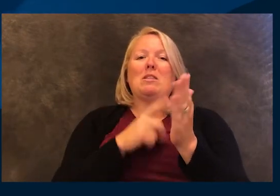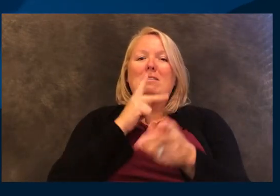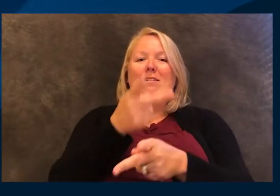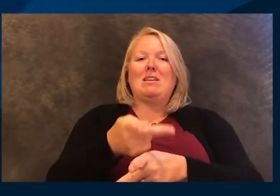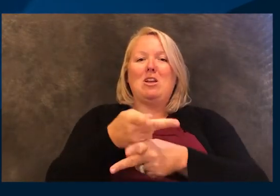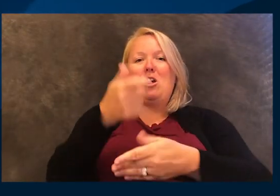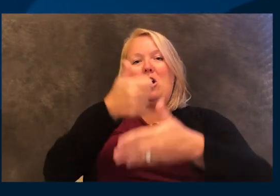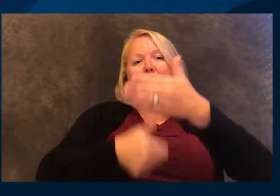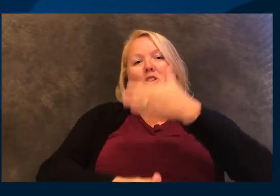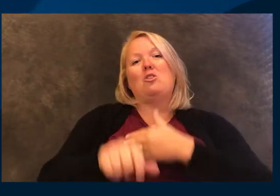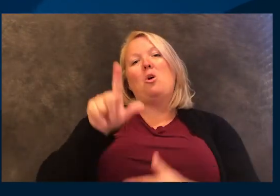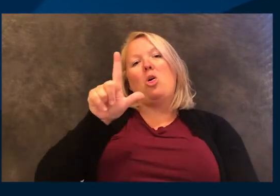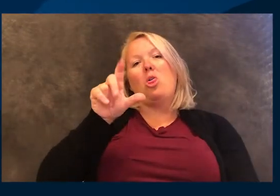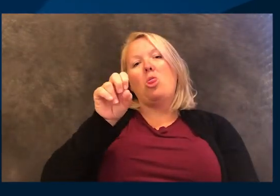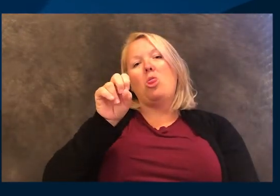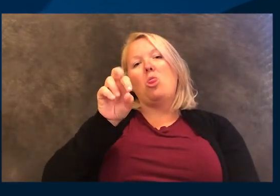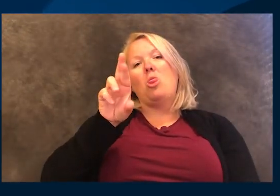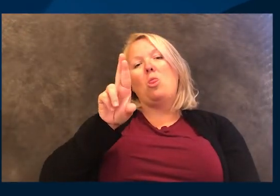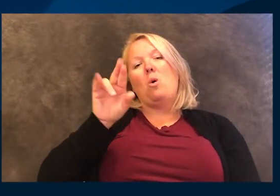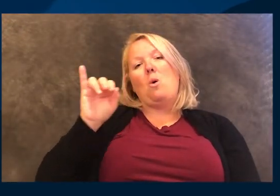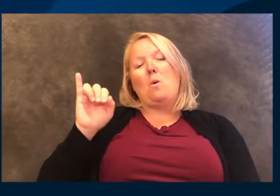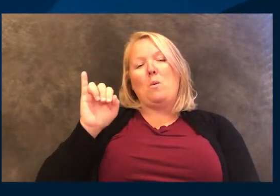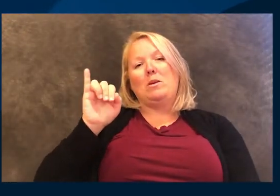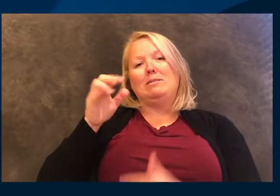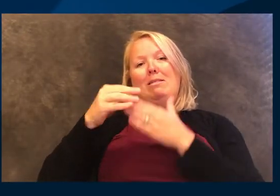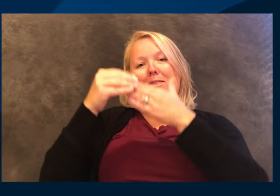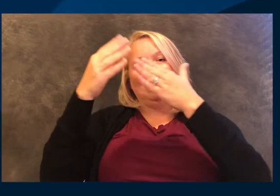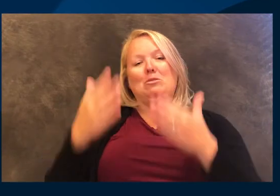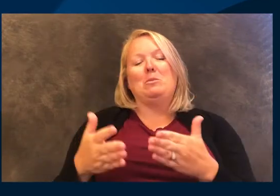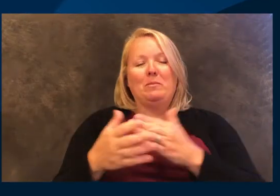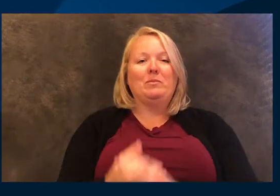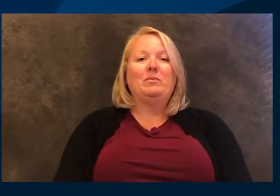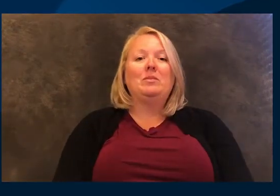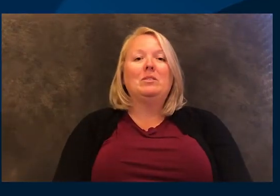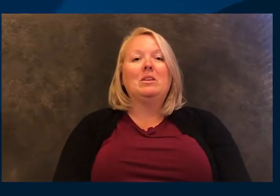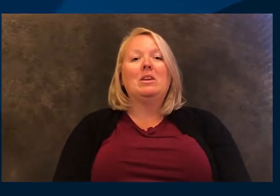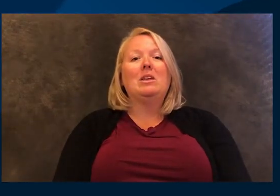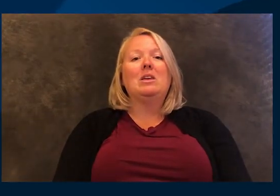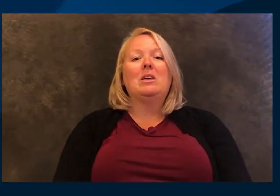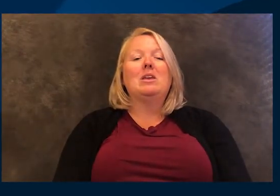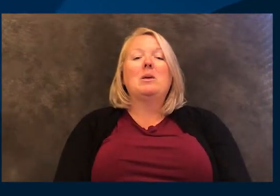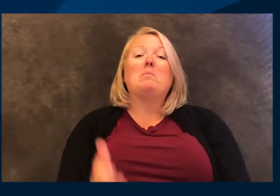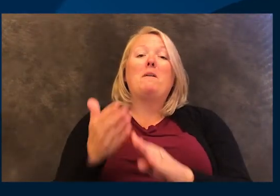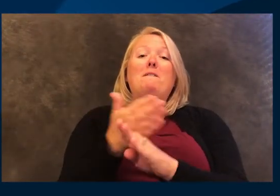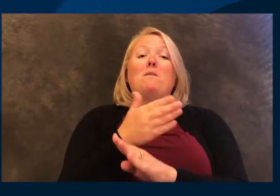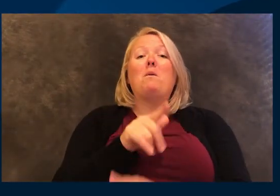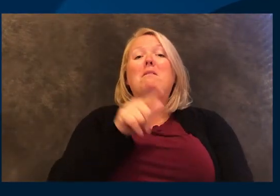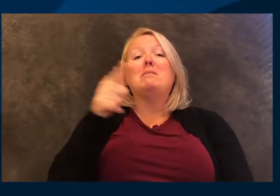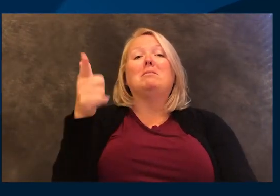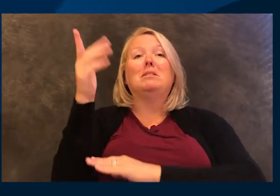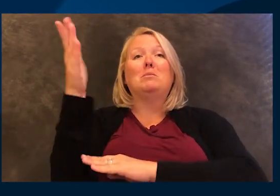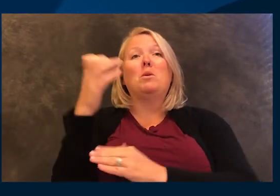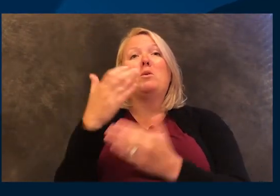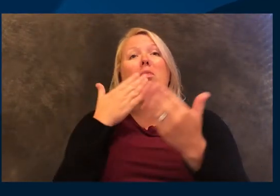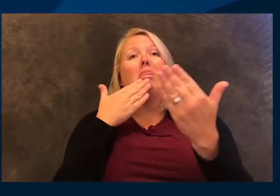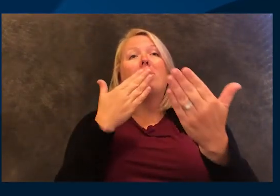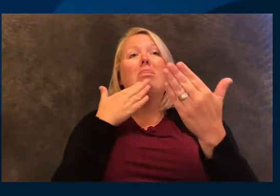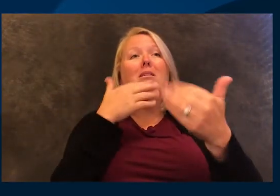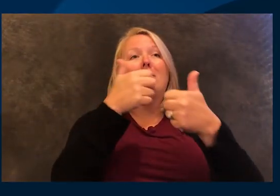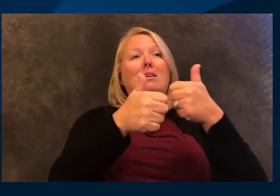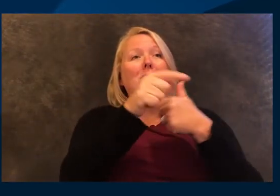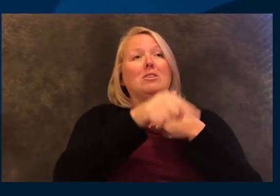Lori Pelham's leadership. Before I hand off to our next speaker, I want to thank each and every one of you for making this